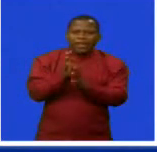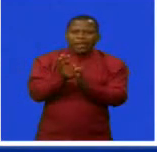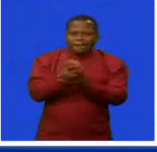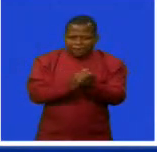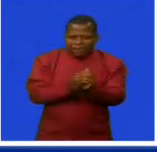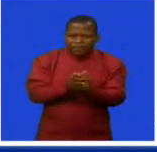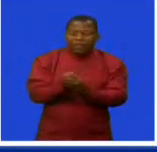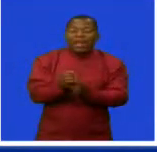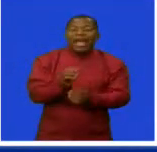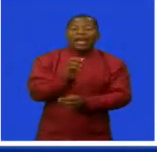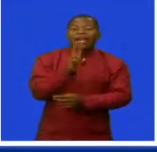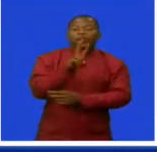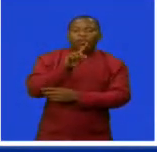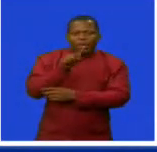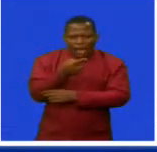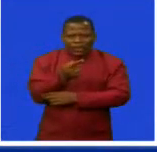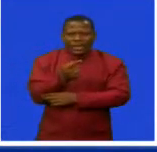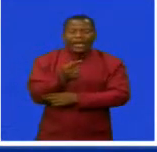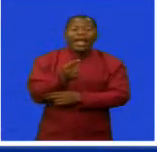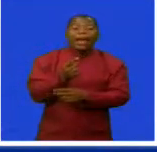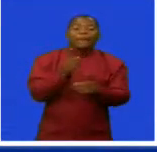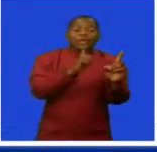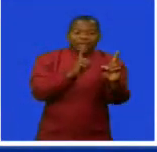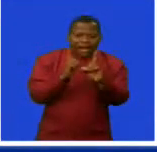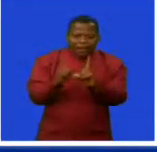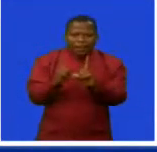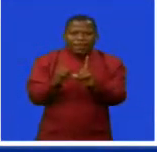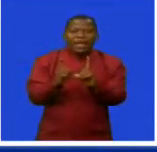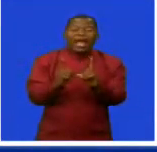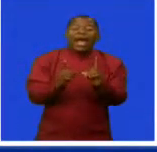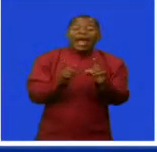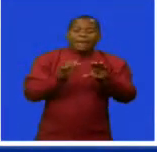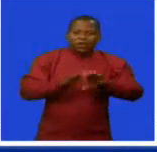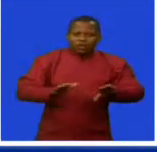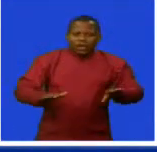nabothishela. I want to express our profound appreciation,